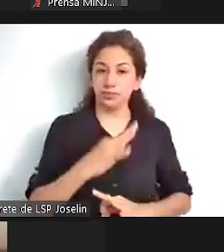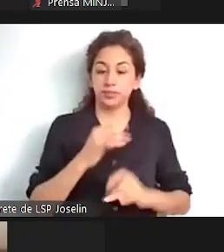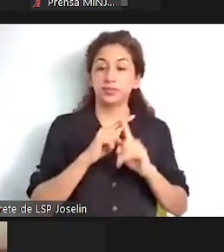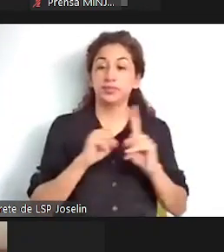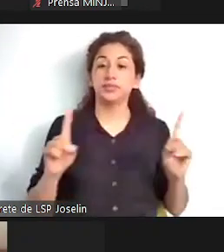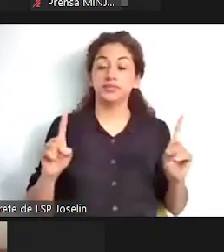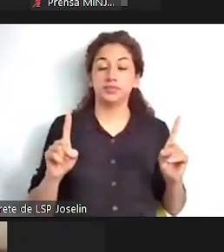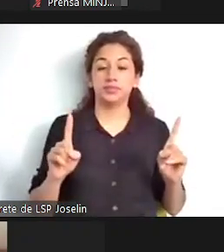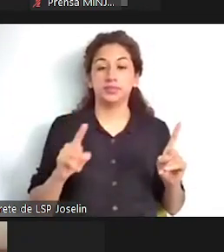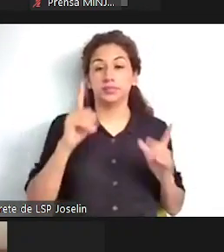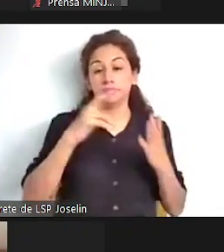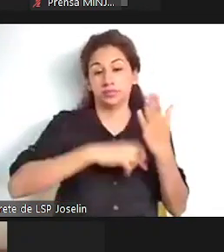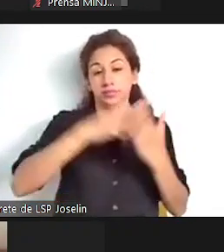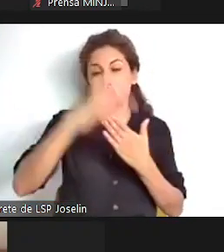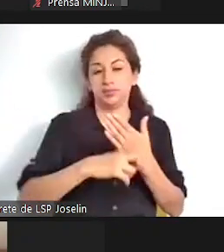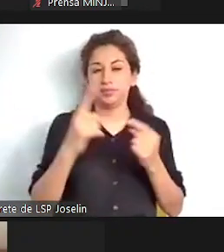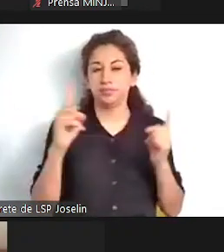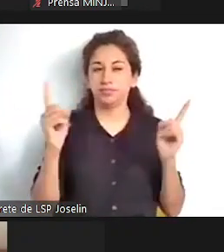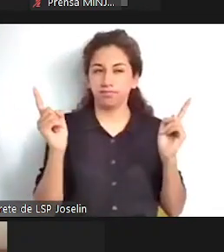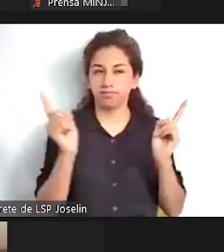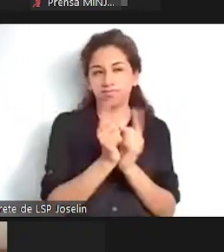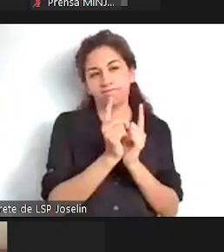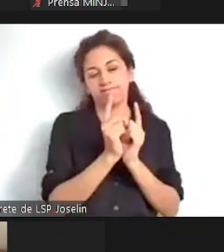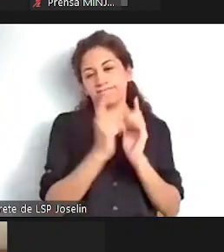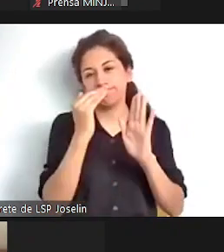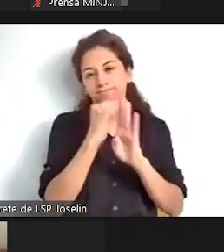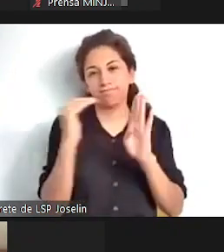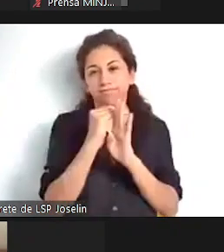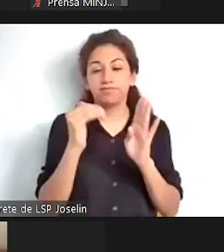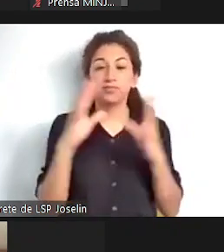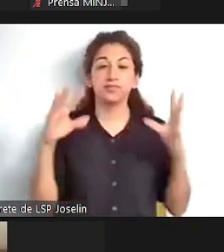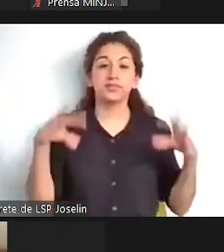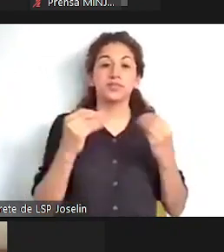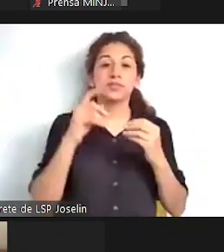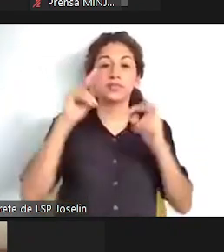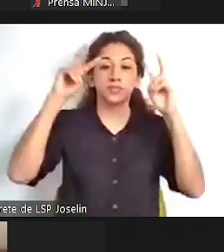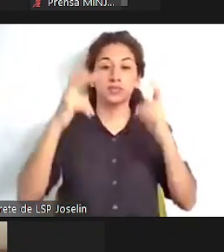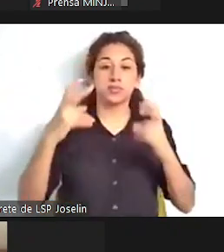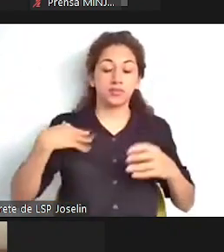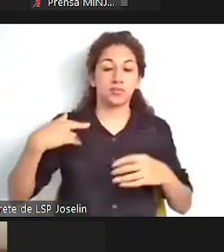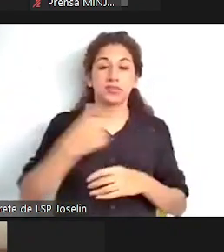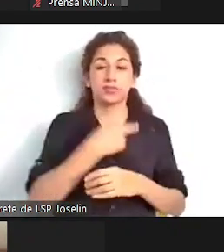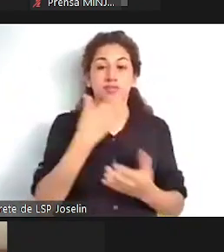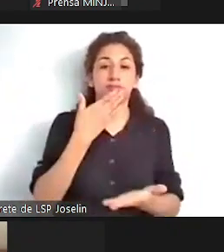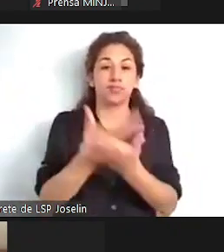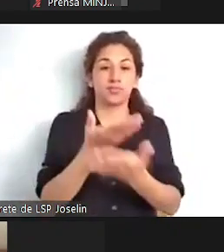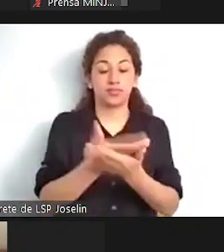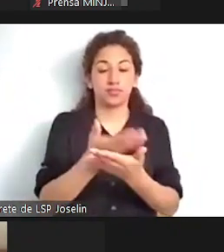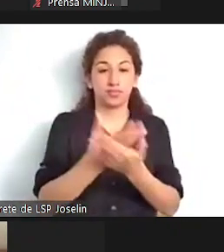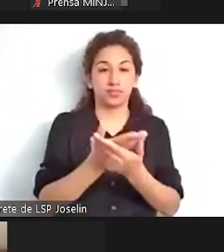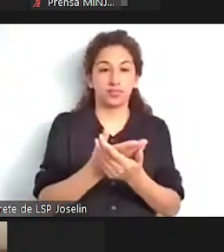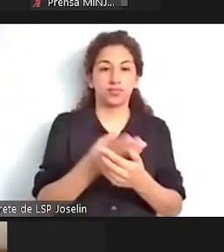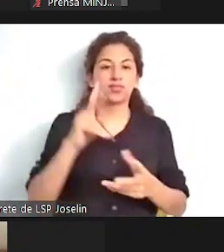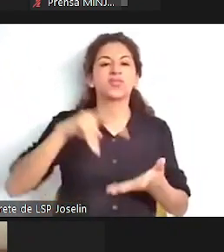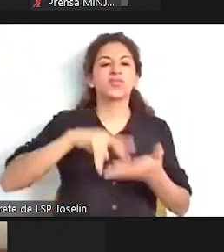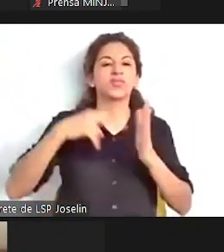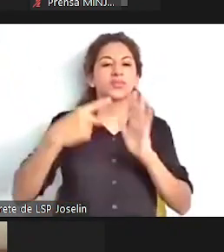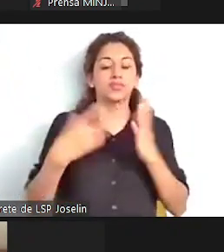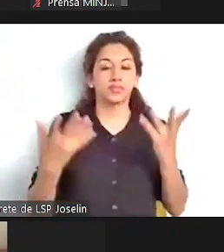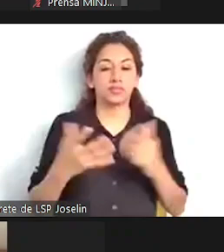formality but this is just little short on the proposals made by the union's